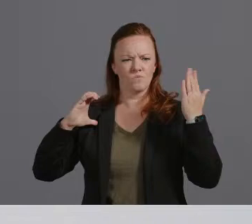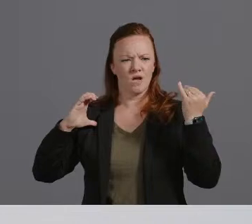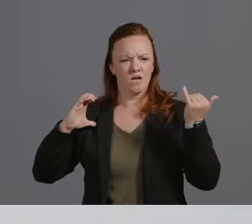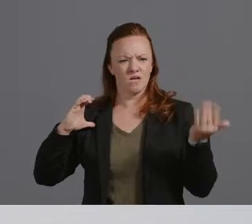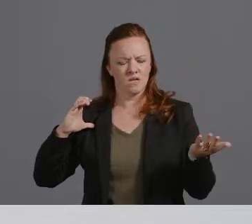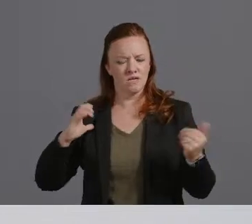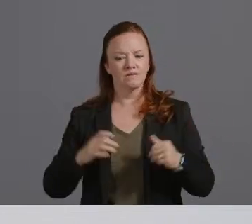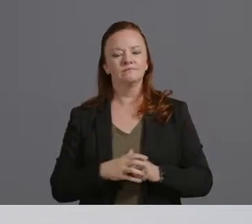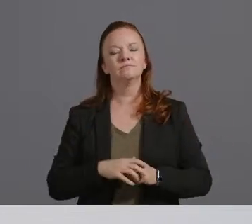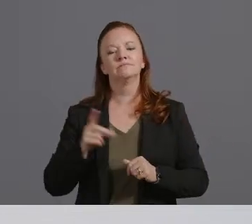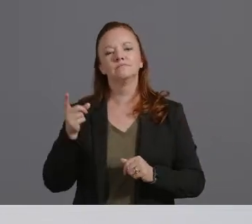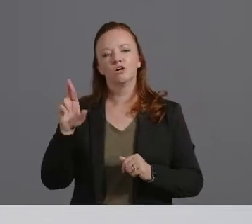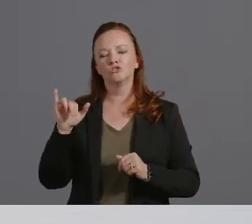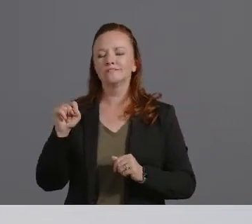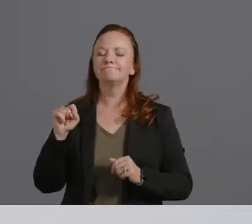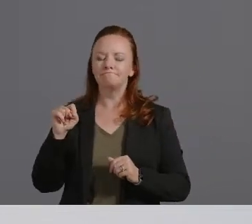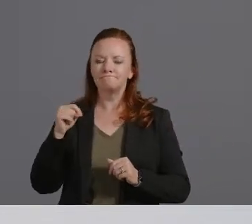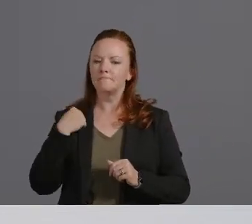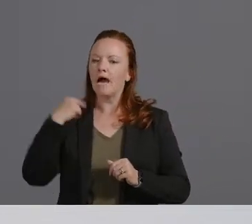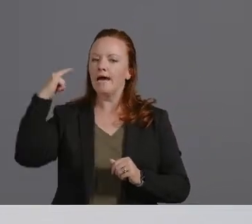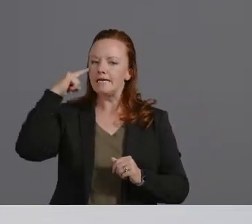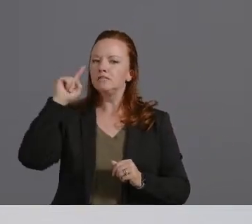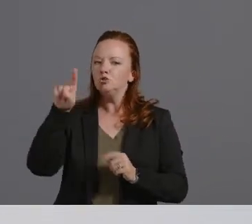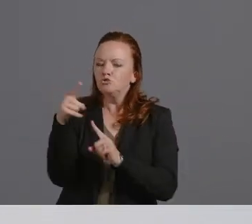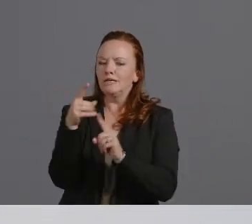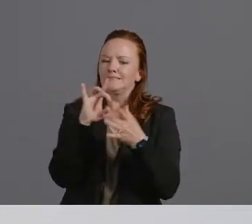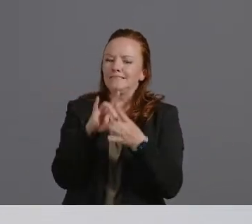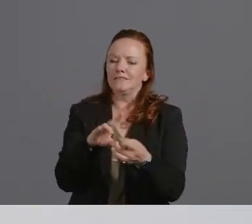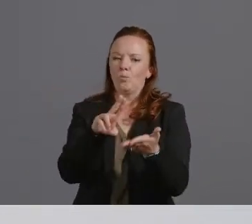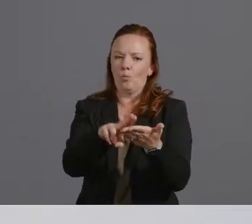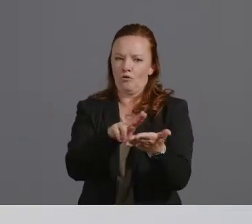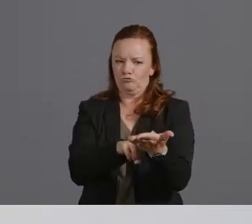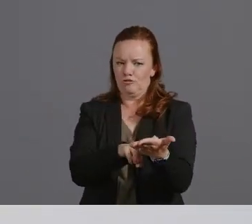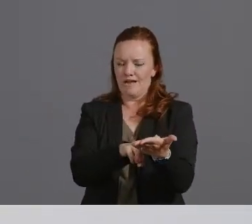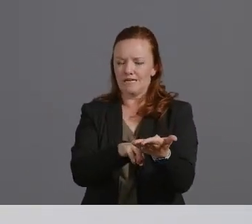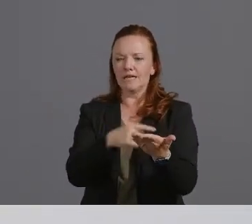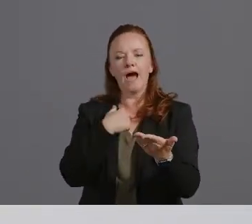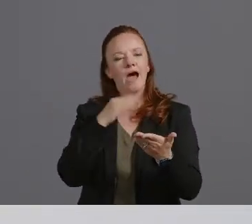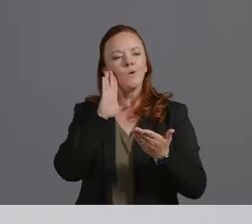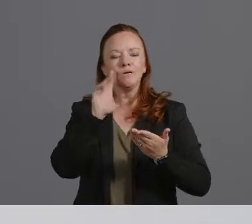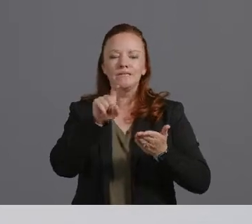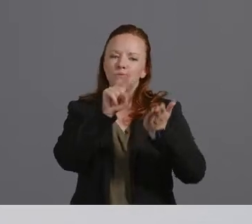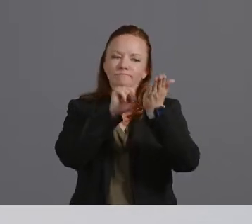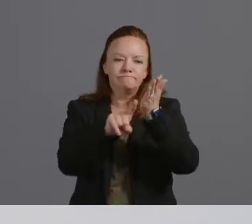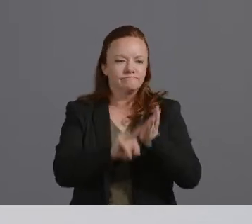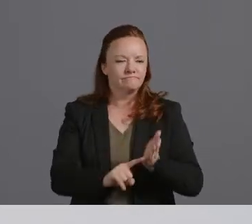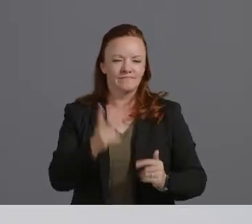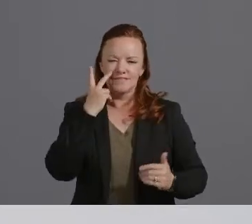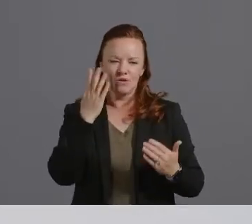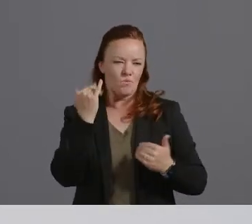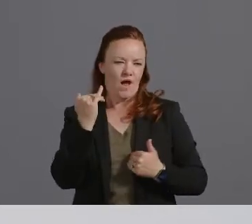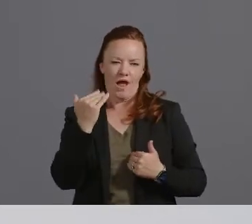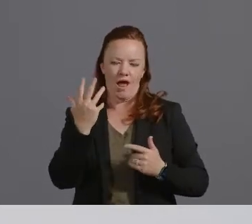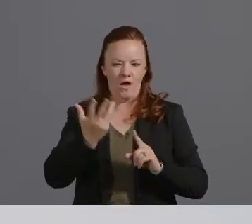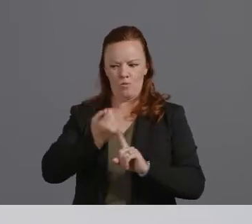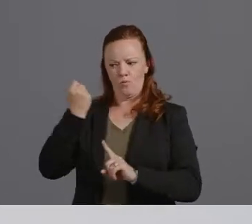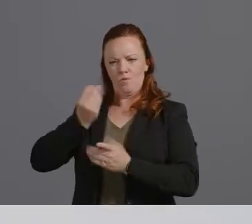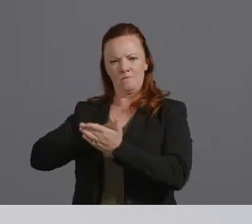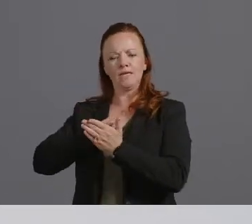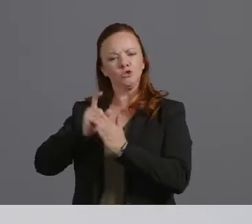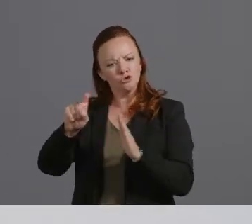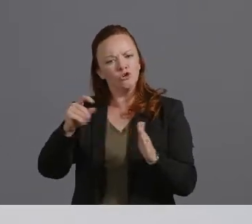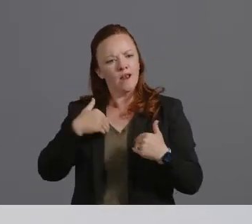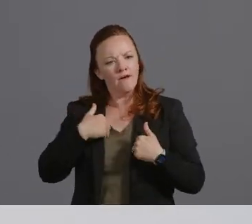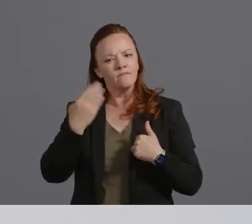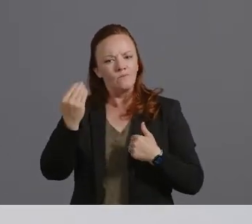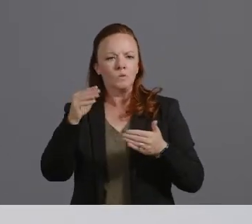it's probably just a contractual issue. I would need to go in and see what was holding that up, because they should have the 14 million, but